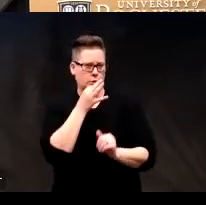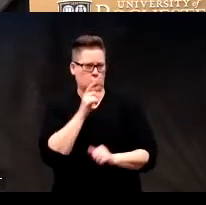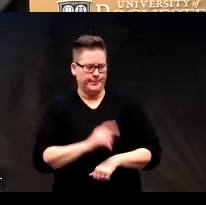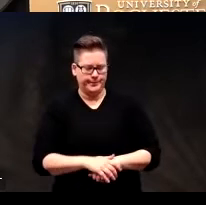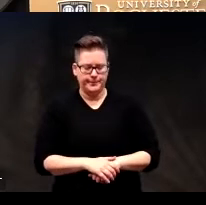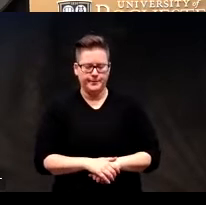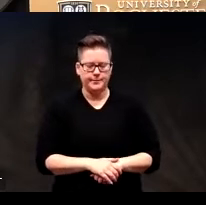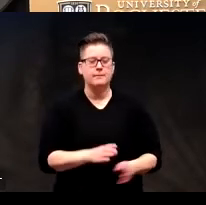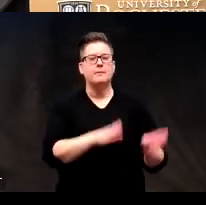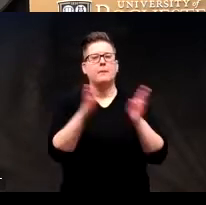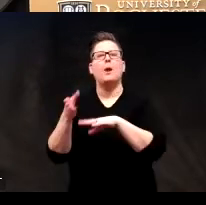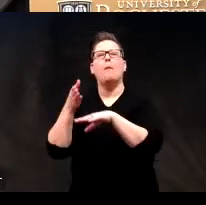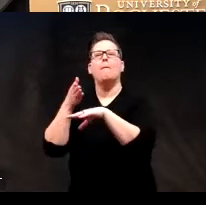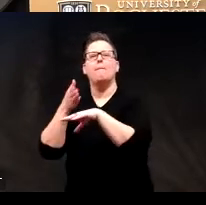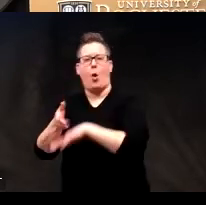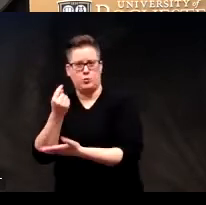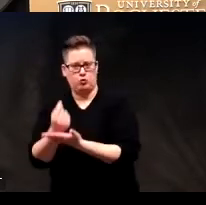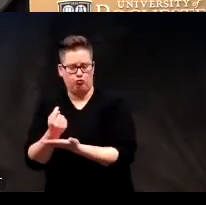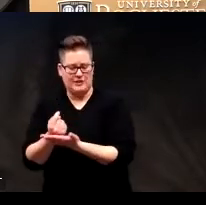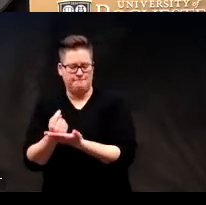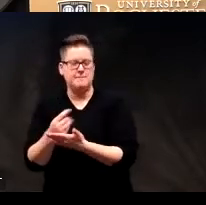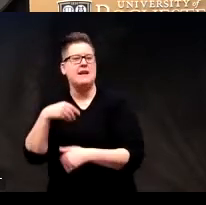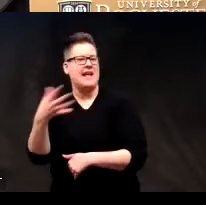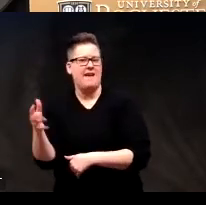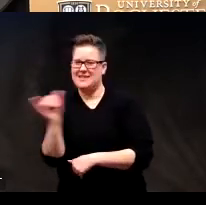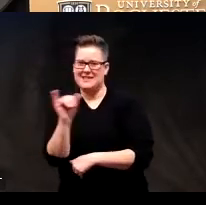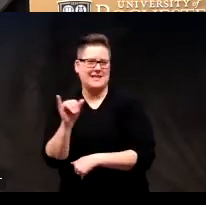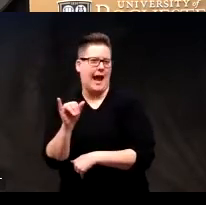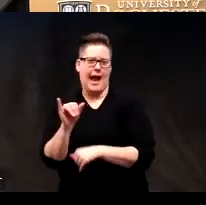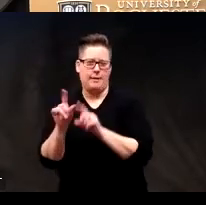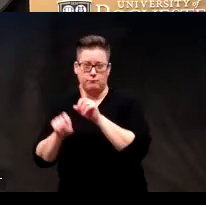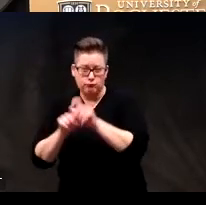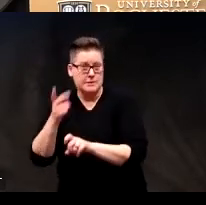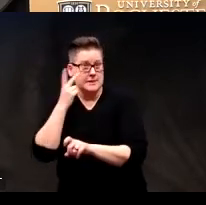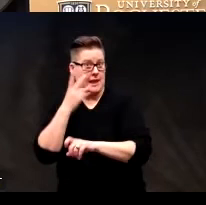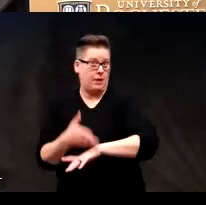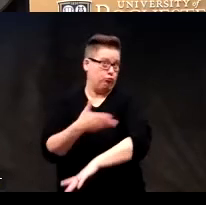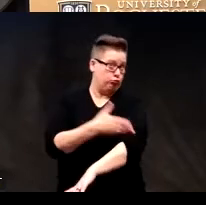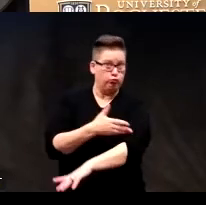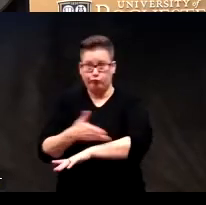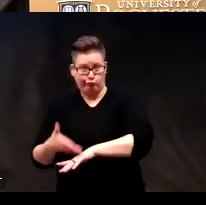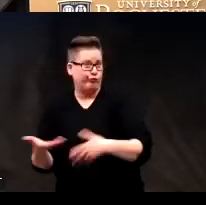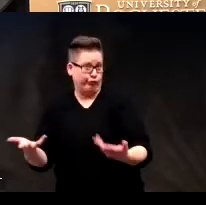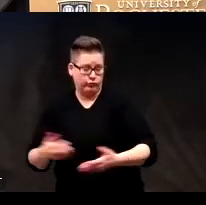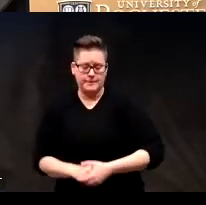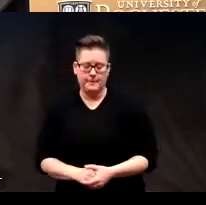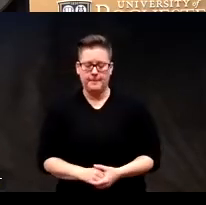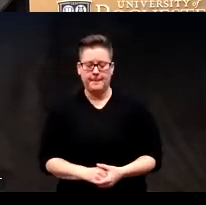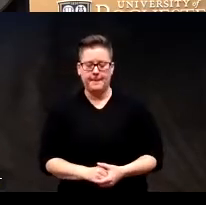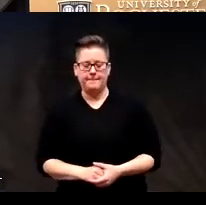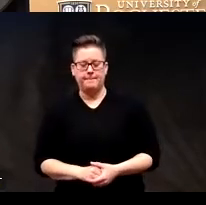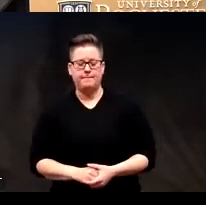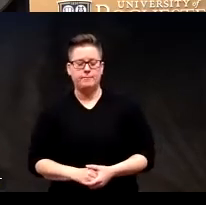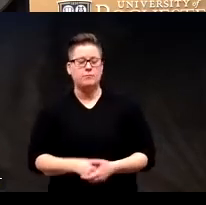minute. And then post-treatment, we give the same measures again to see if there are any changes.